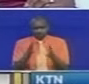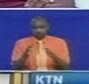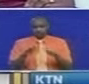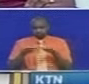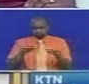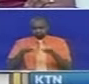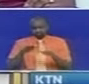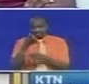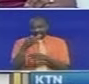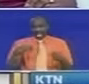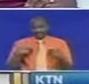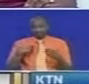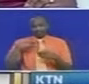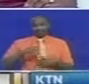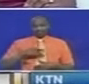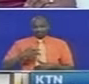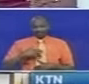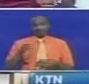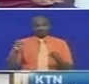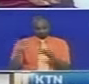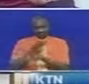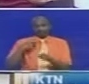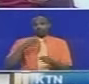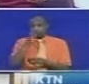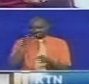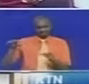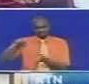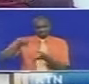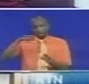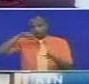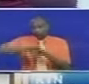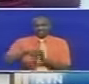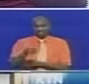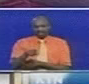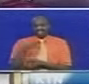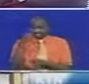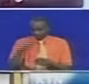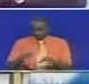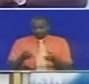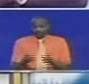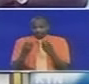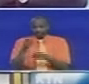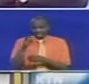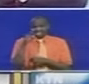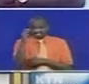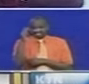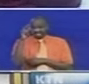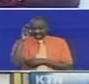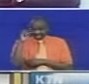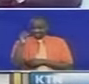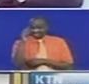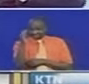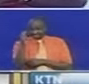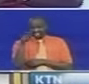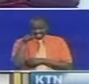was immediately filled with water. Police have since established that the content of the pipe bombs was TNT and that the